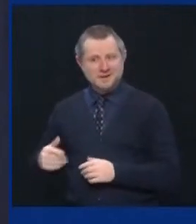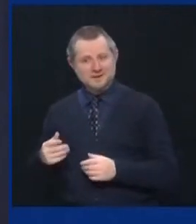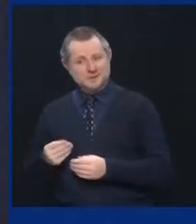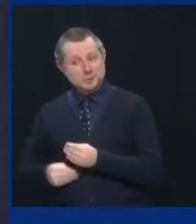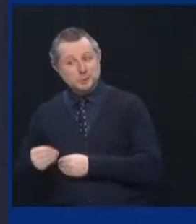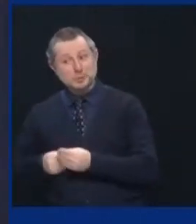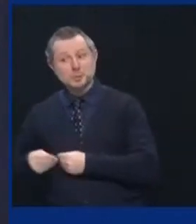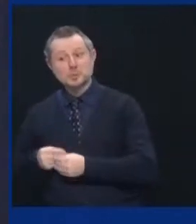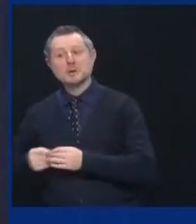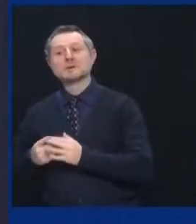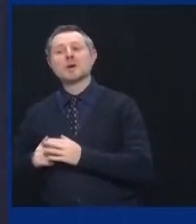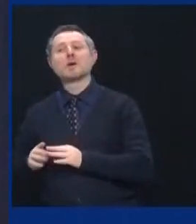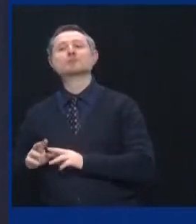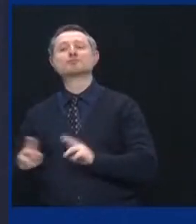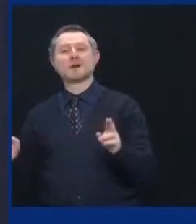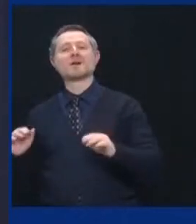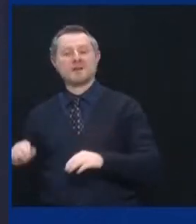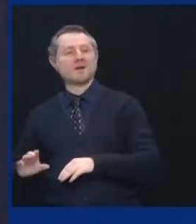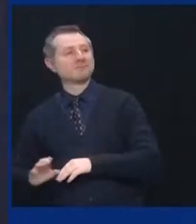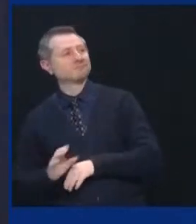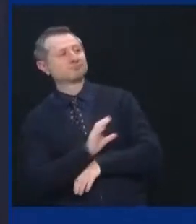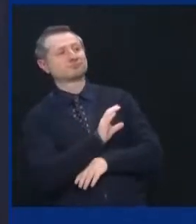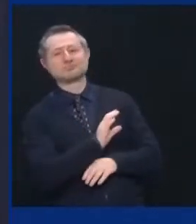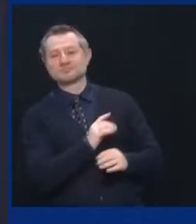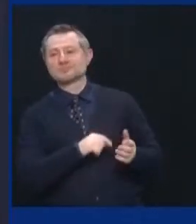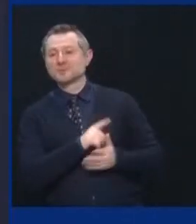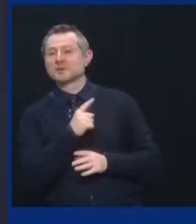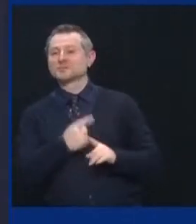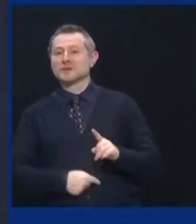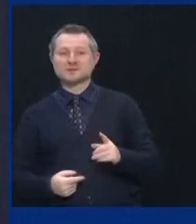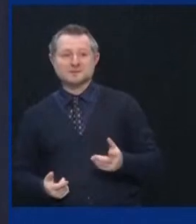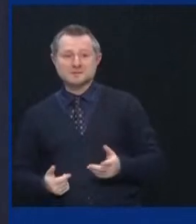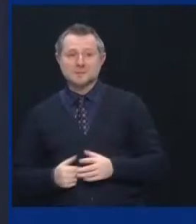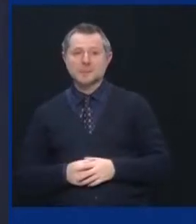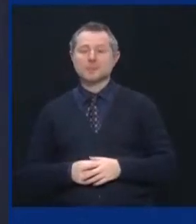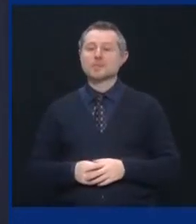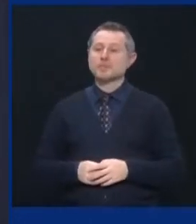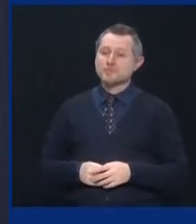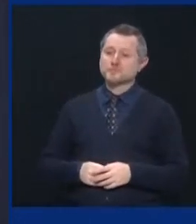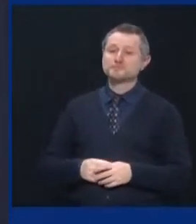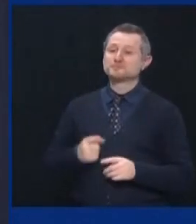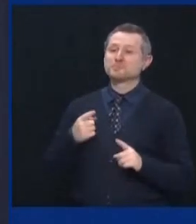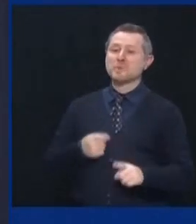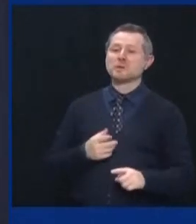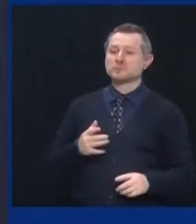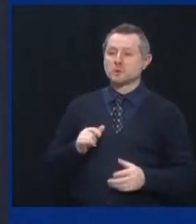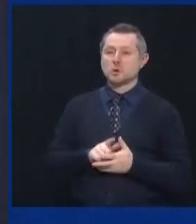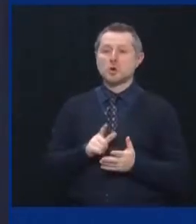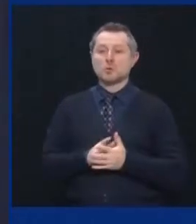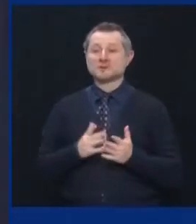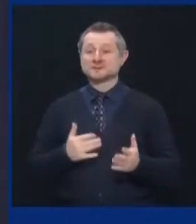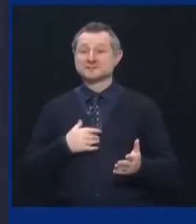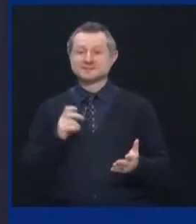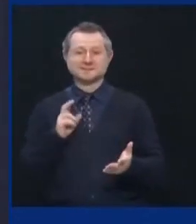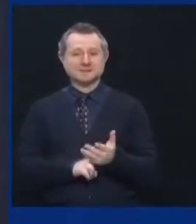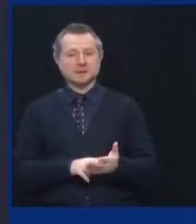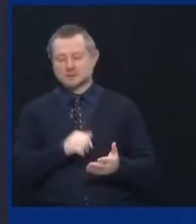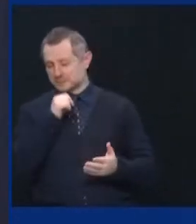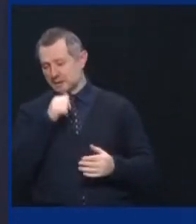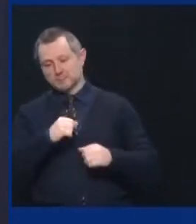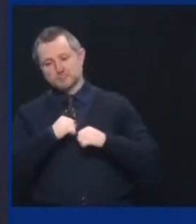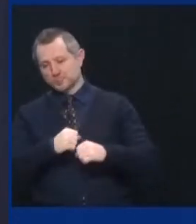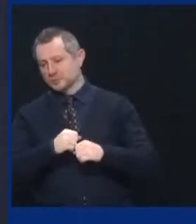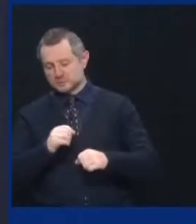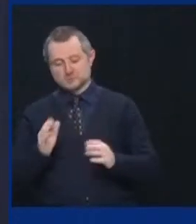they'll be in a position where they can pay the rent. So it doesn't protect small businesses that are dealing with a hardship. And